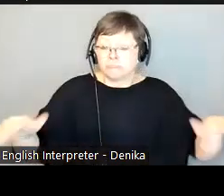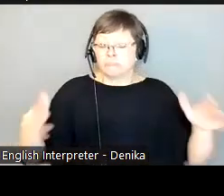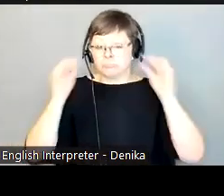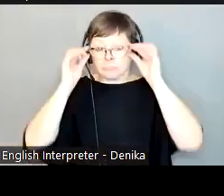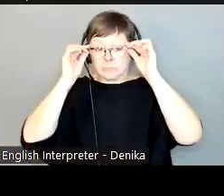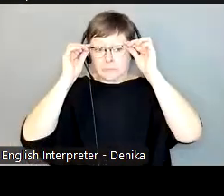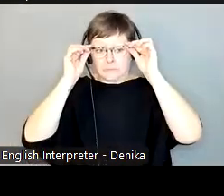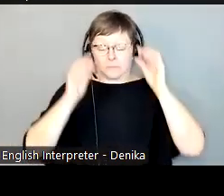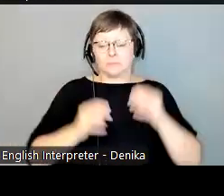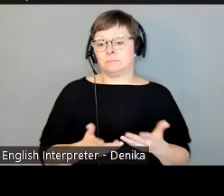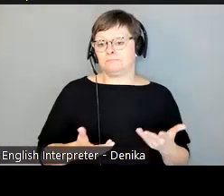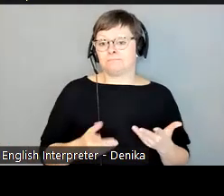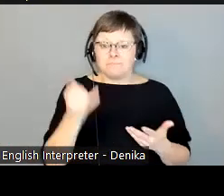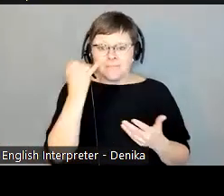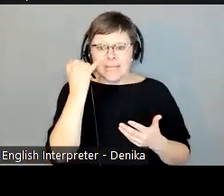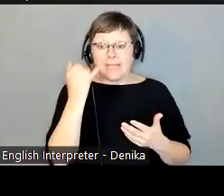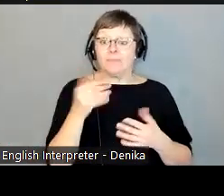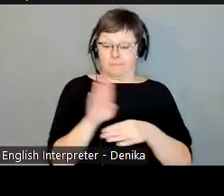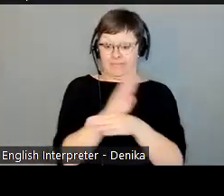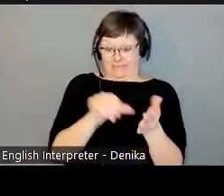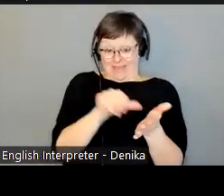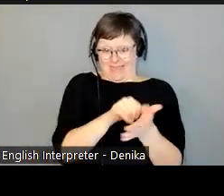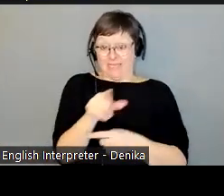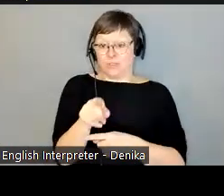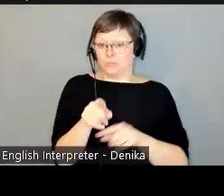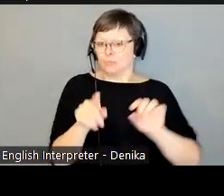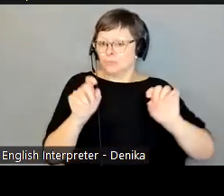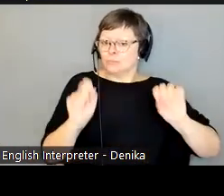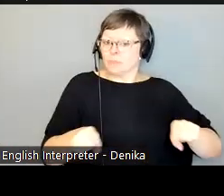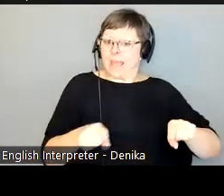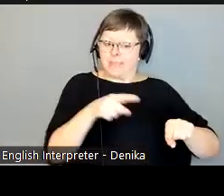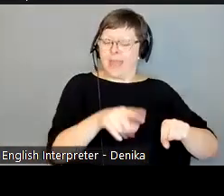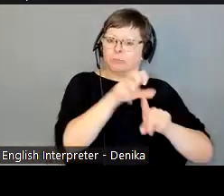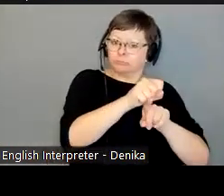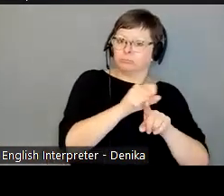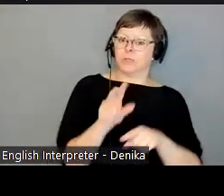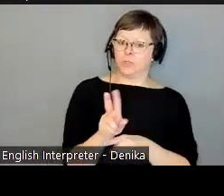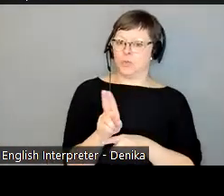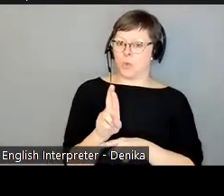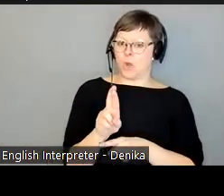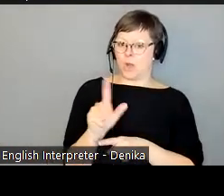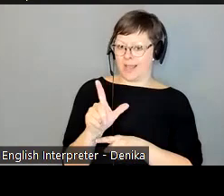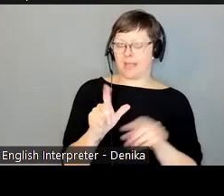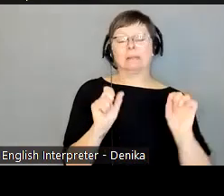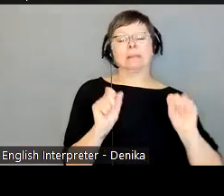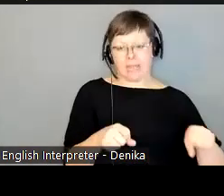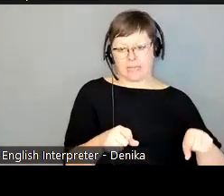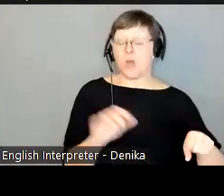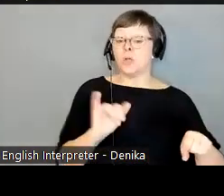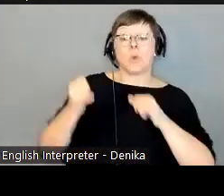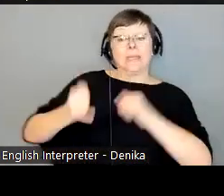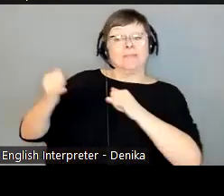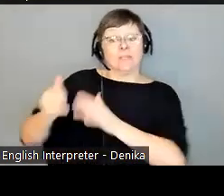If you have a business page, again, you can claim your page's URL. You can also do this with individual accounts. It really